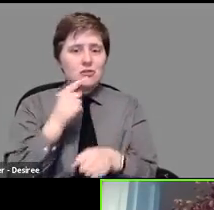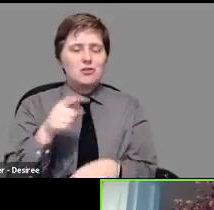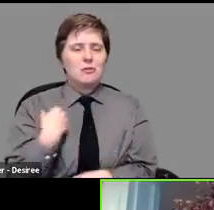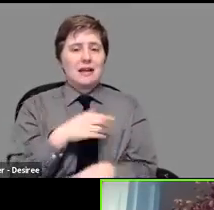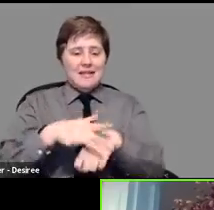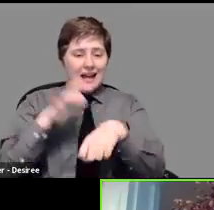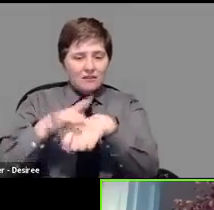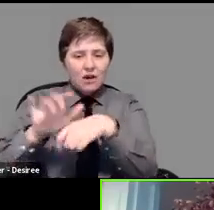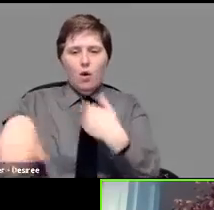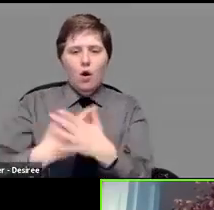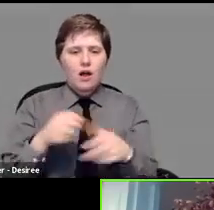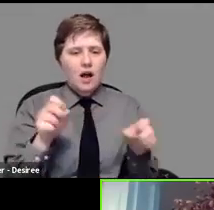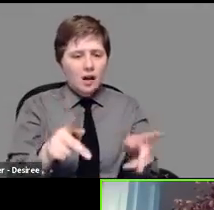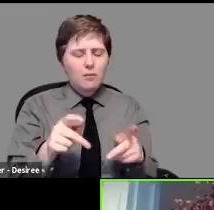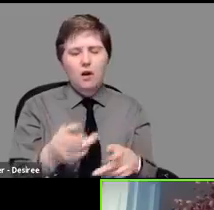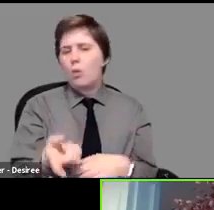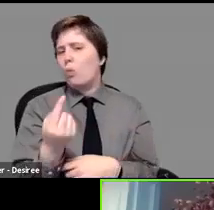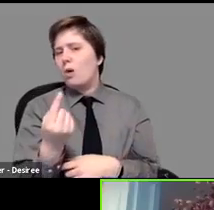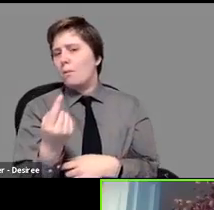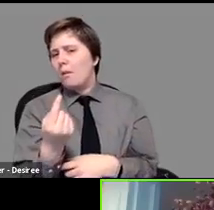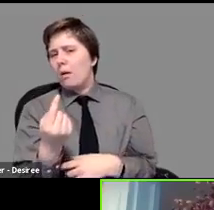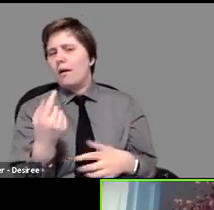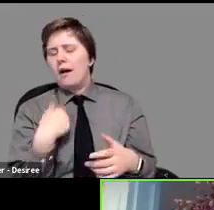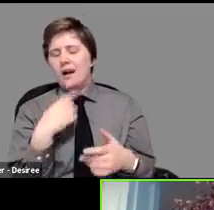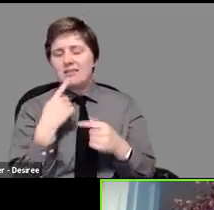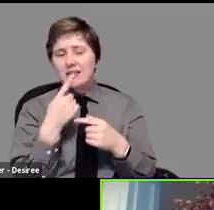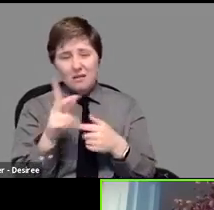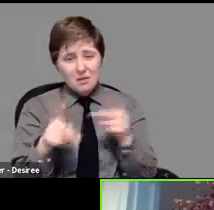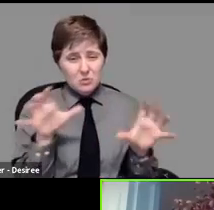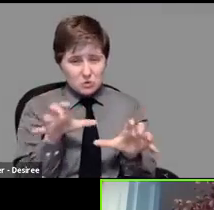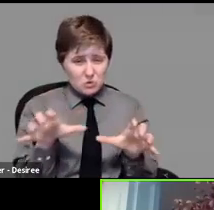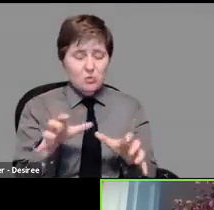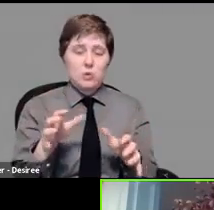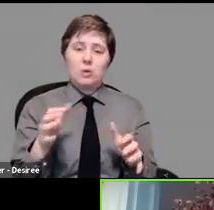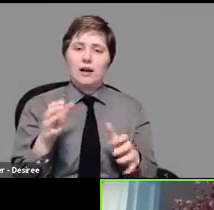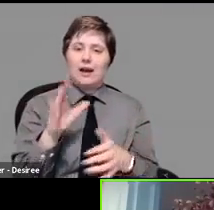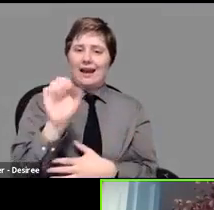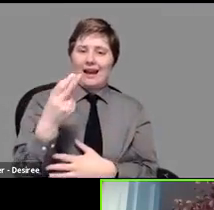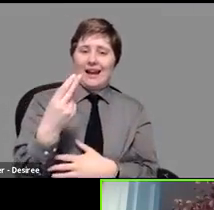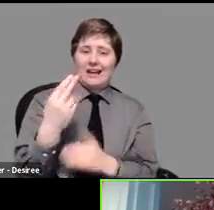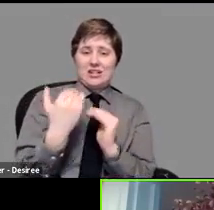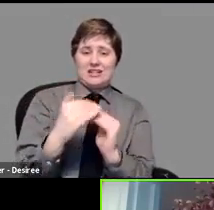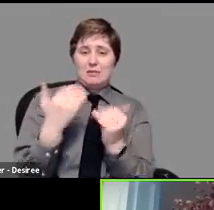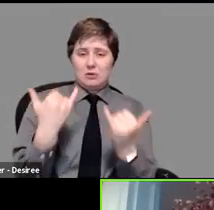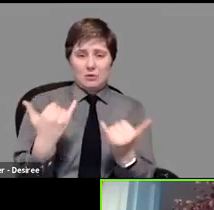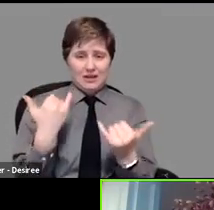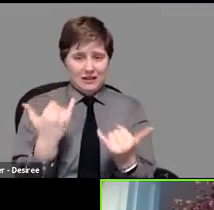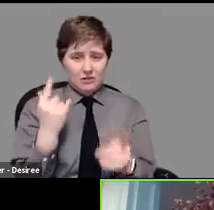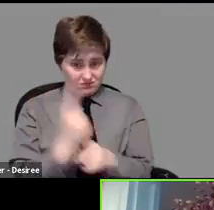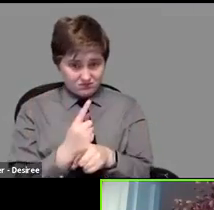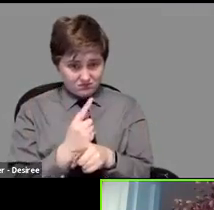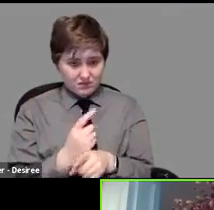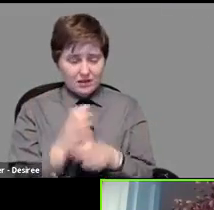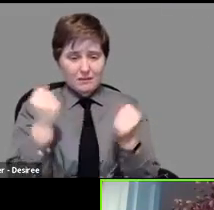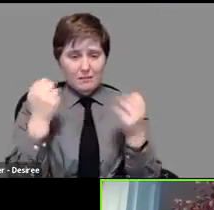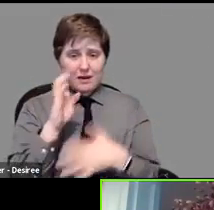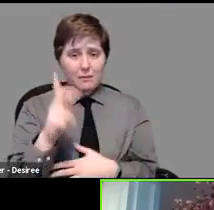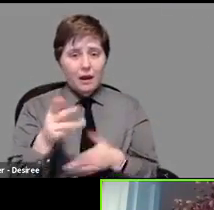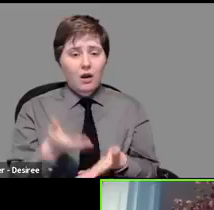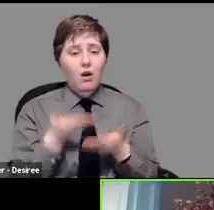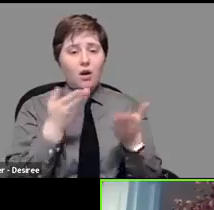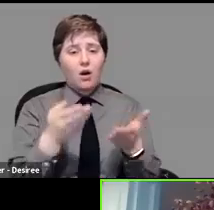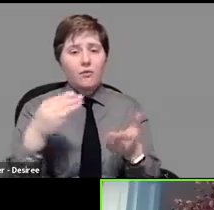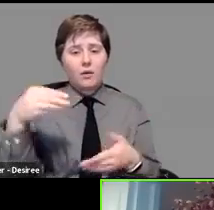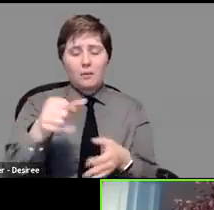these opportunities. I give you one last one that I tell people to do, that cash is tight right now, right? A lot of banks are offering